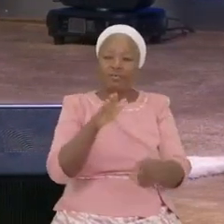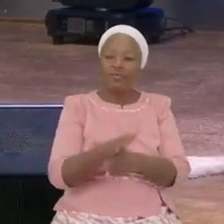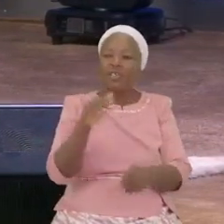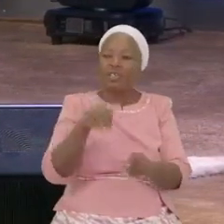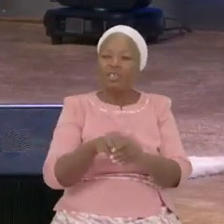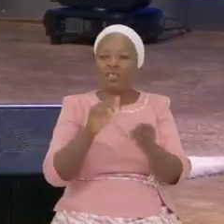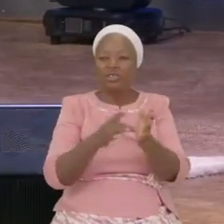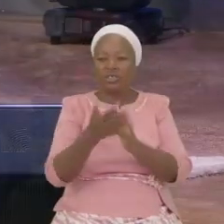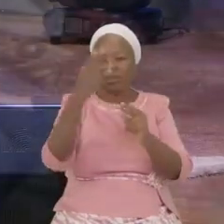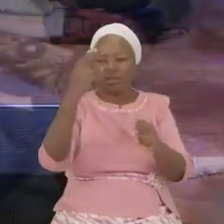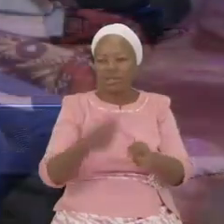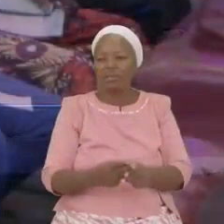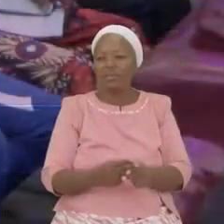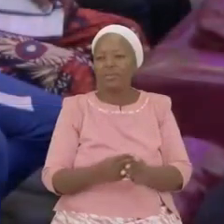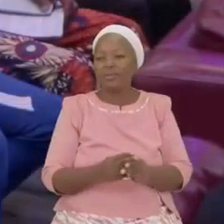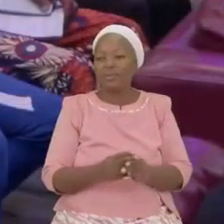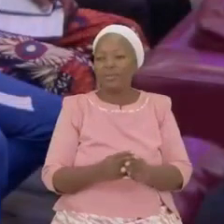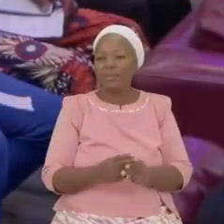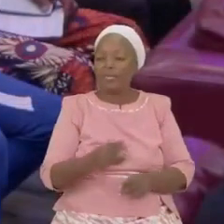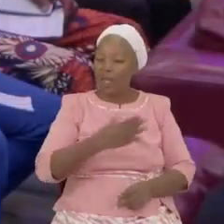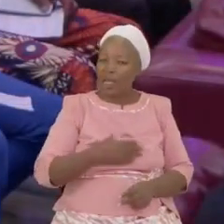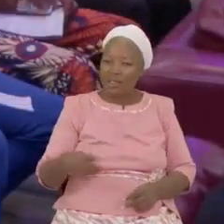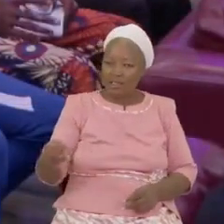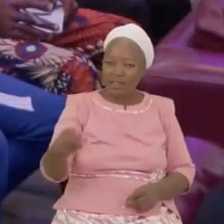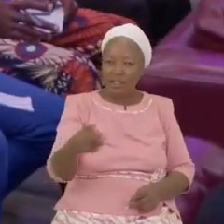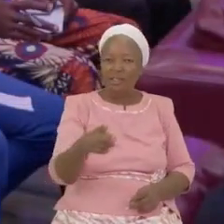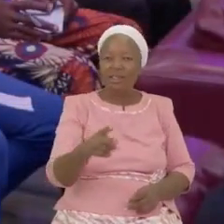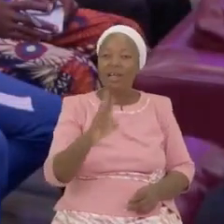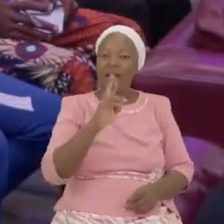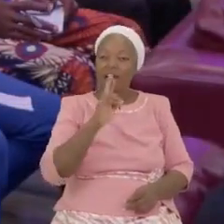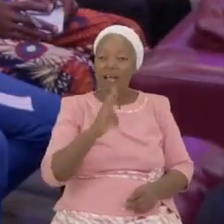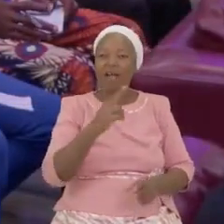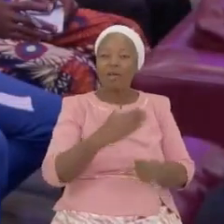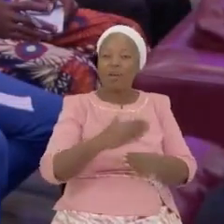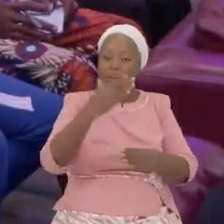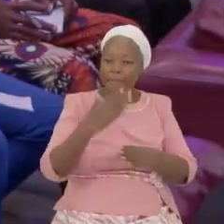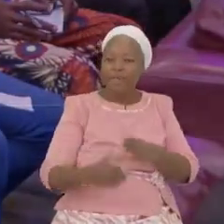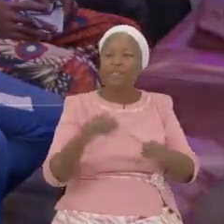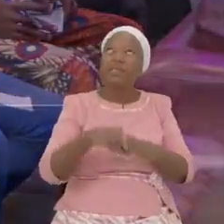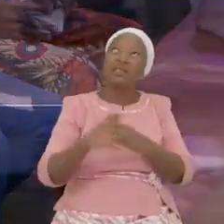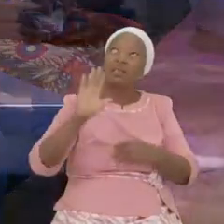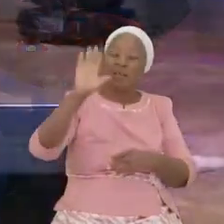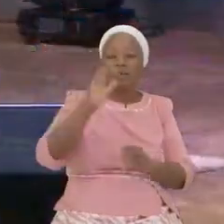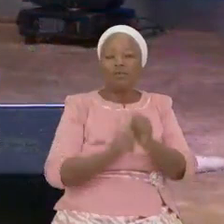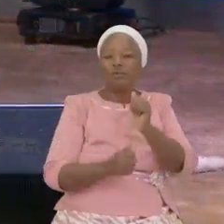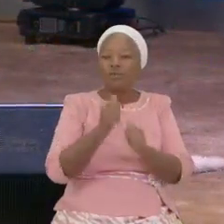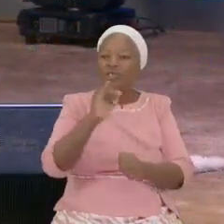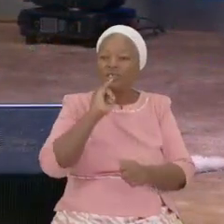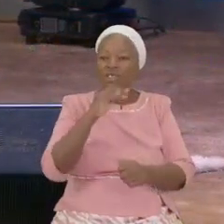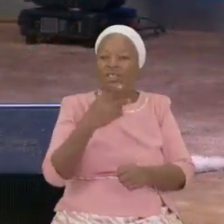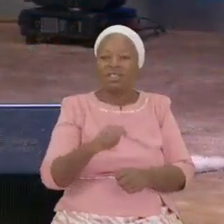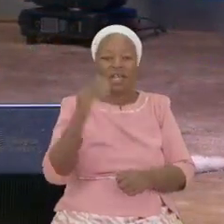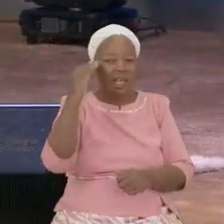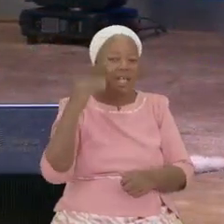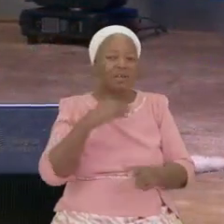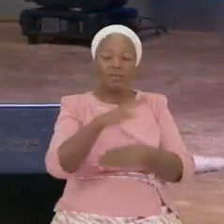in Jesus' name. And ye are complete in him, which is the head